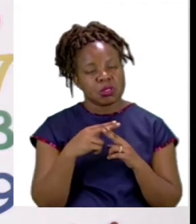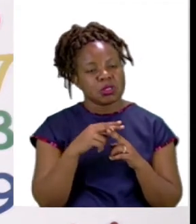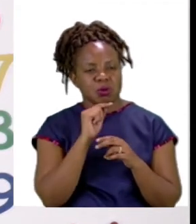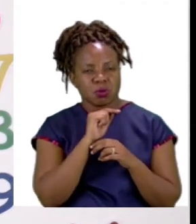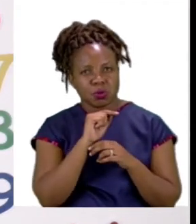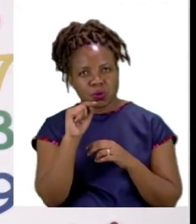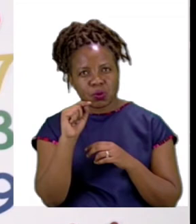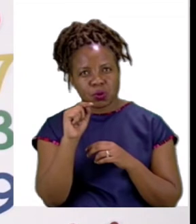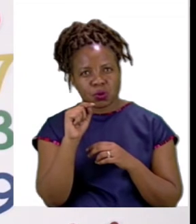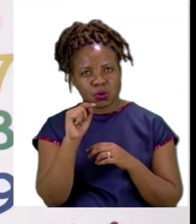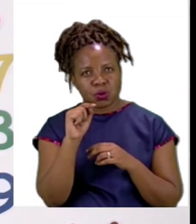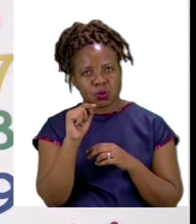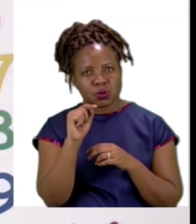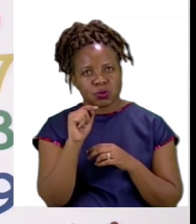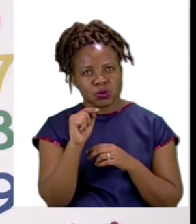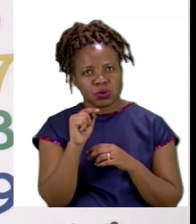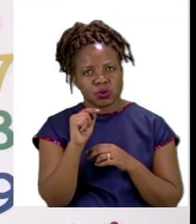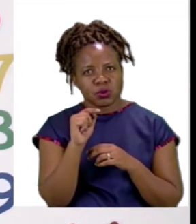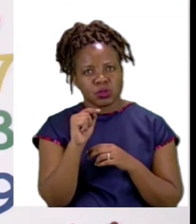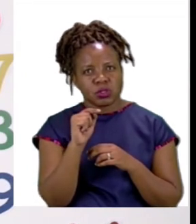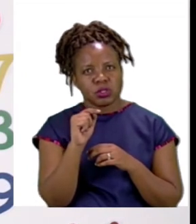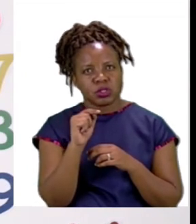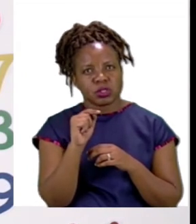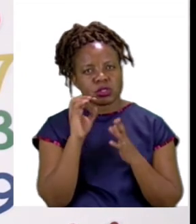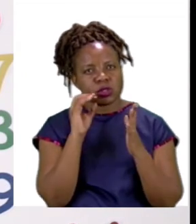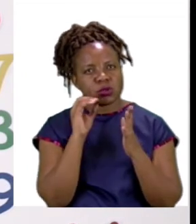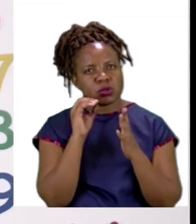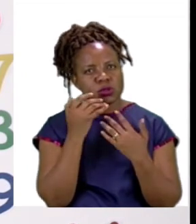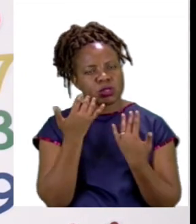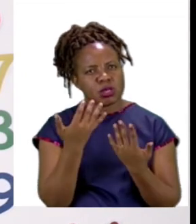cross out the number that is there.